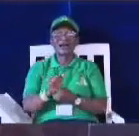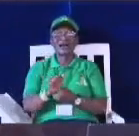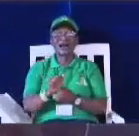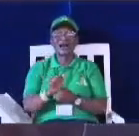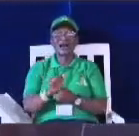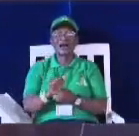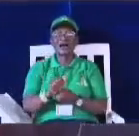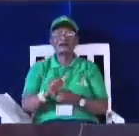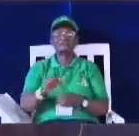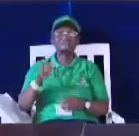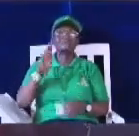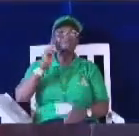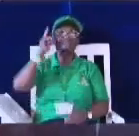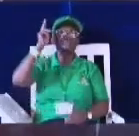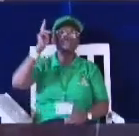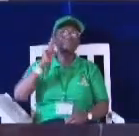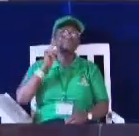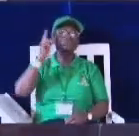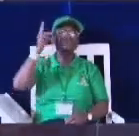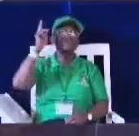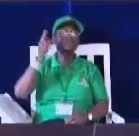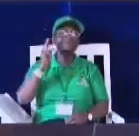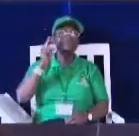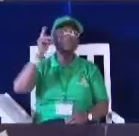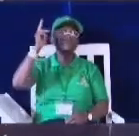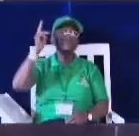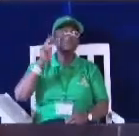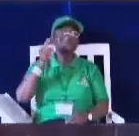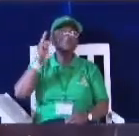Sunana Yerima Elsa Maila.